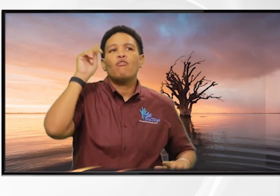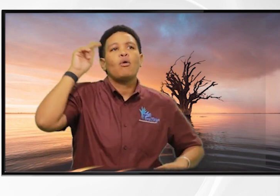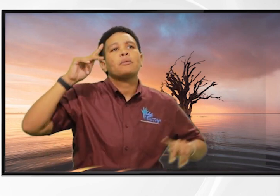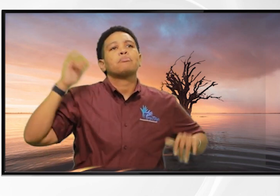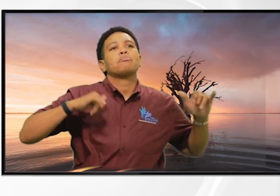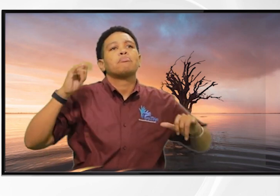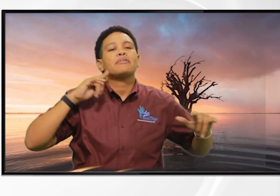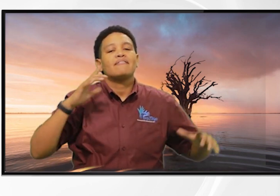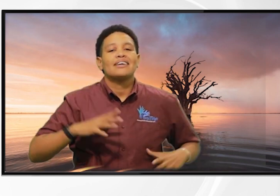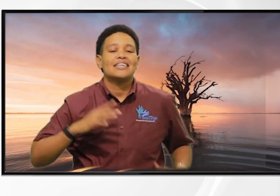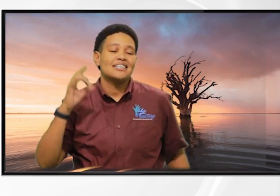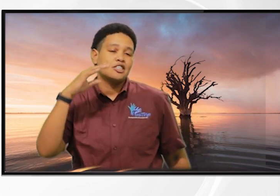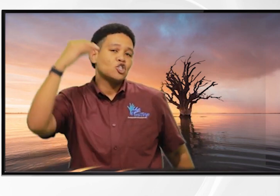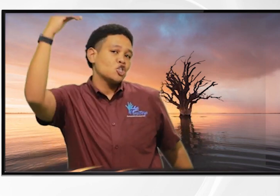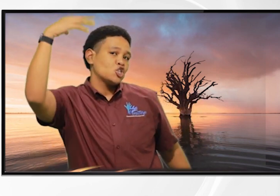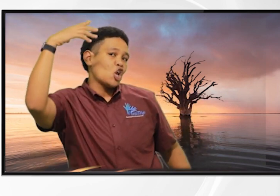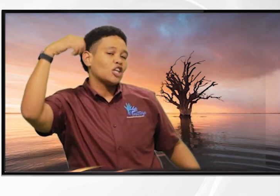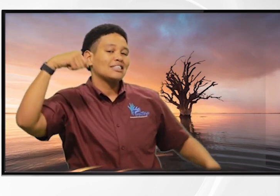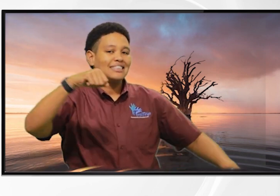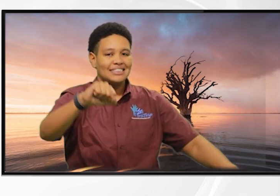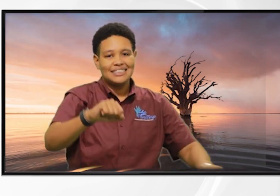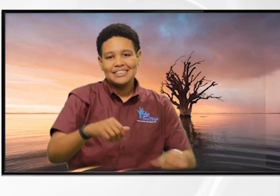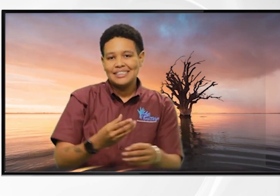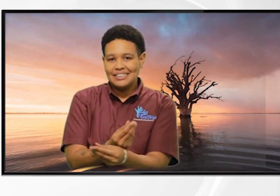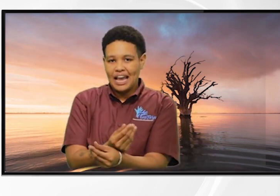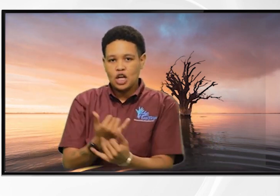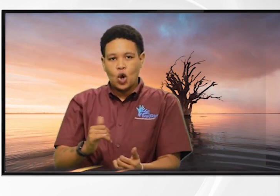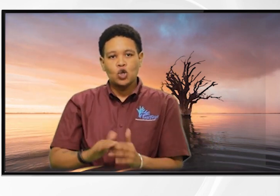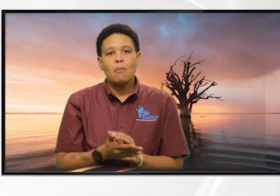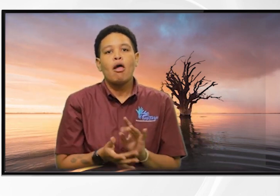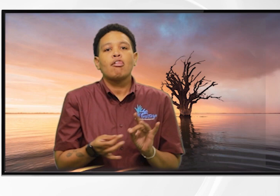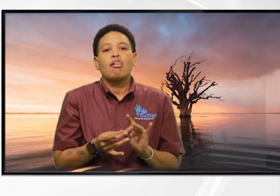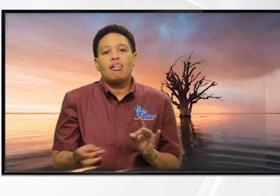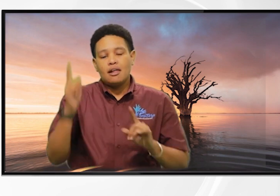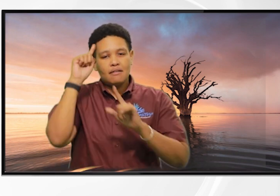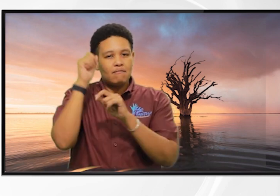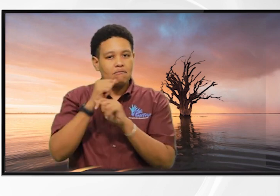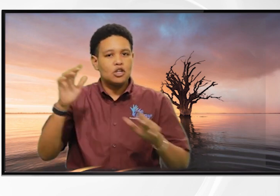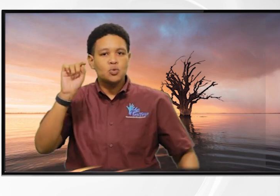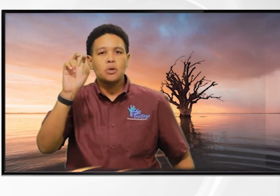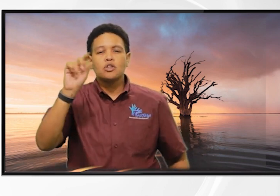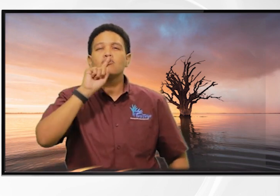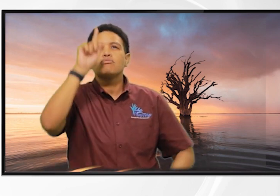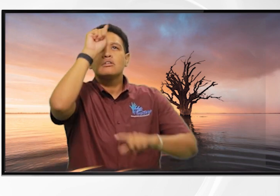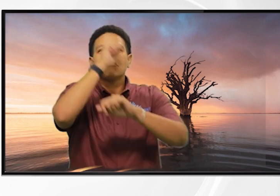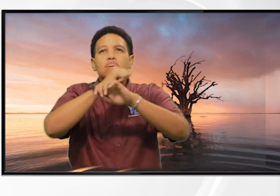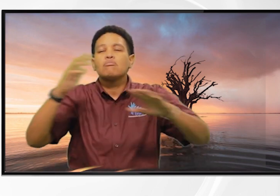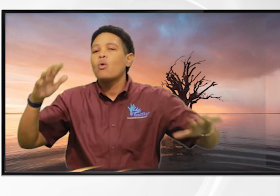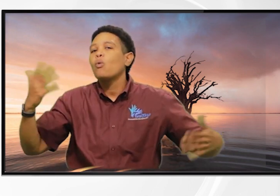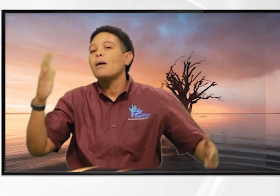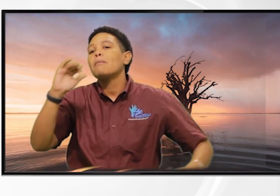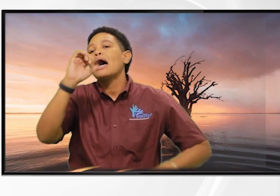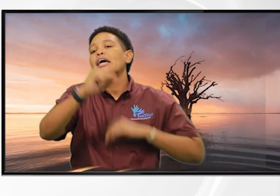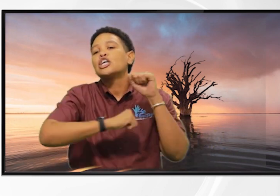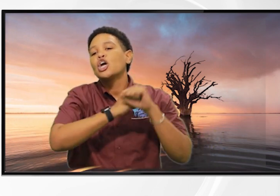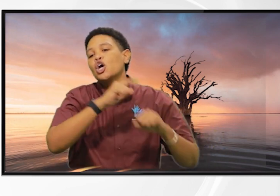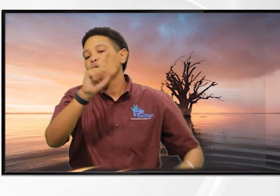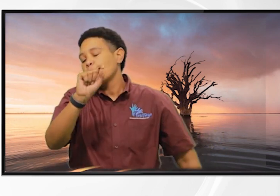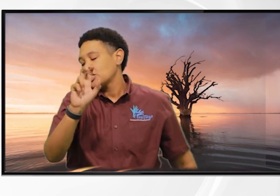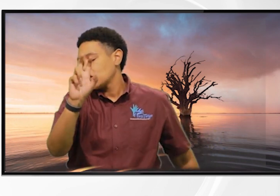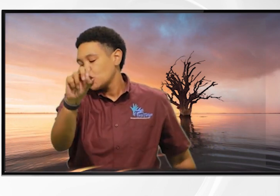premised on sun, sea, and sand. Vision 2030 envisions that by the year